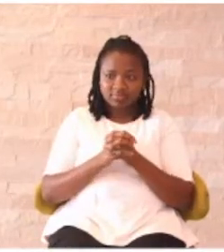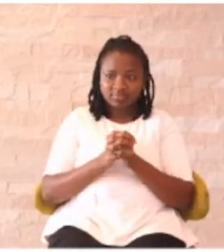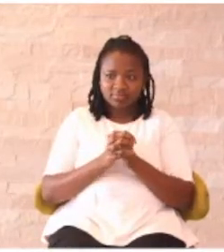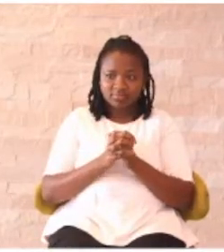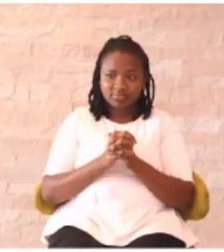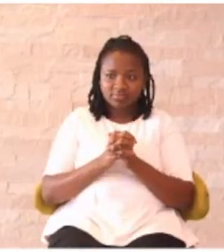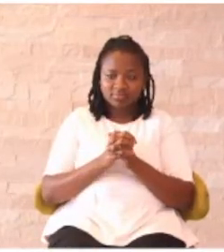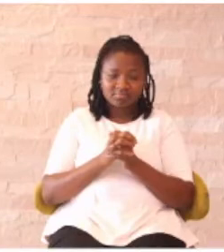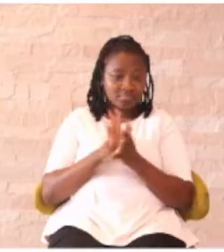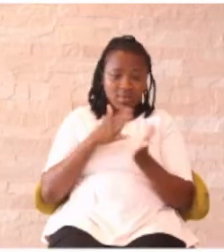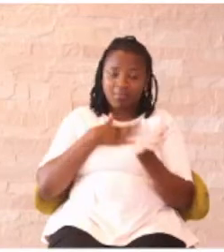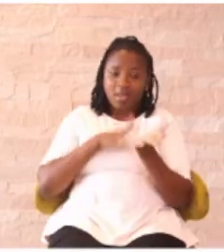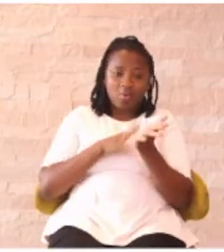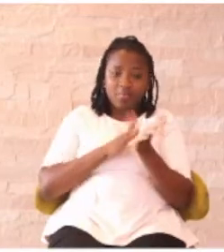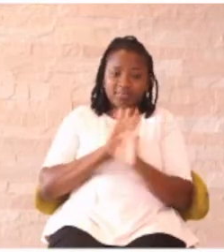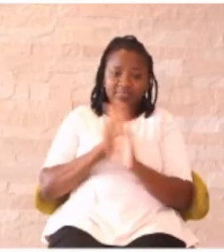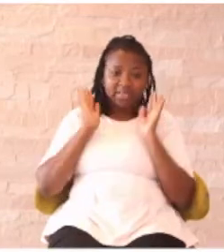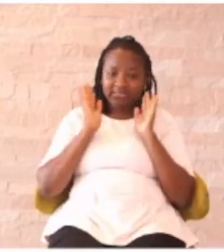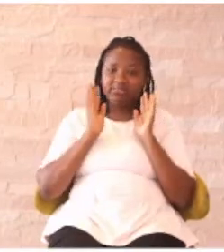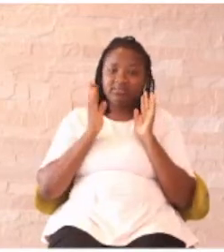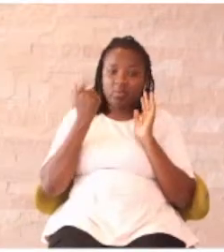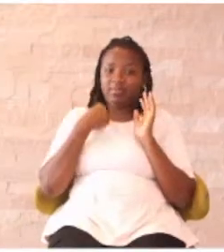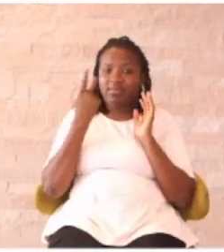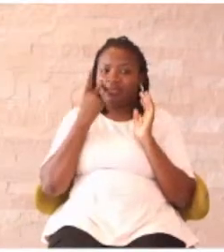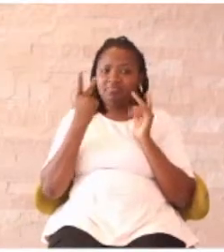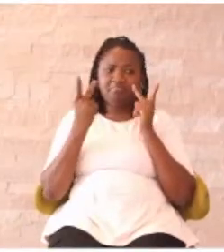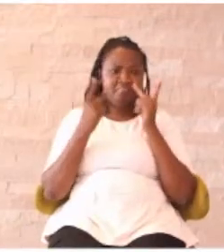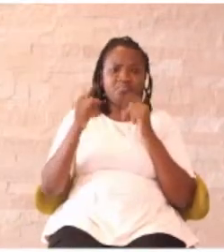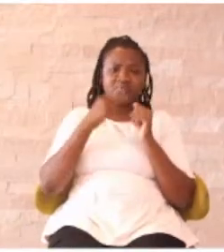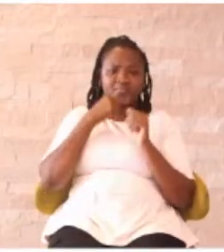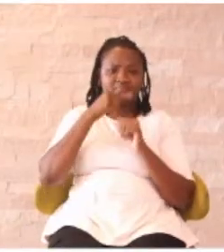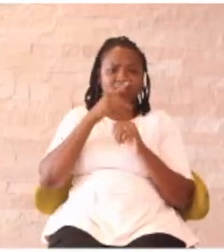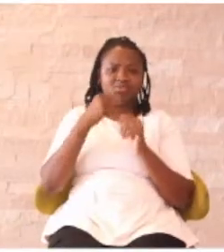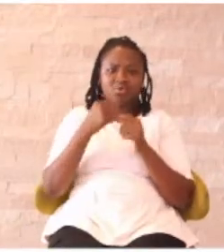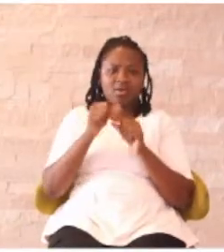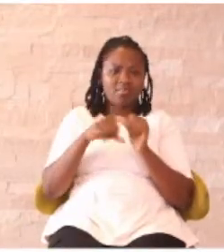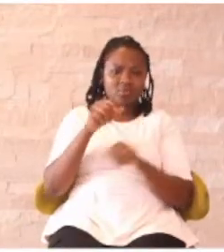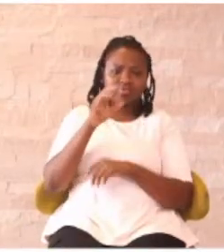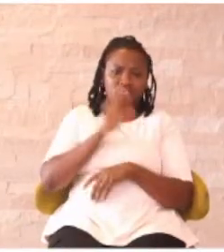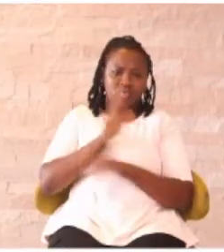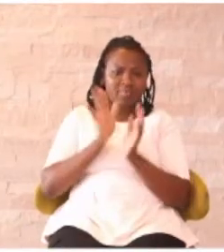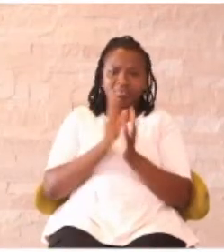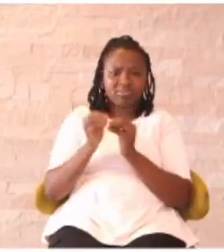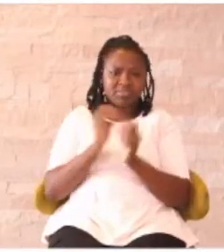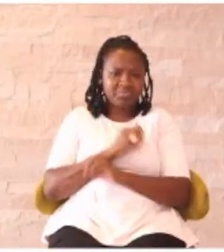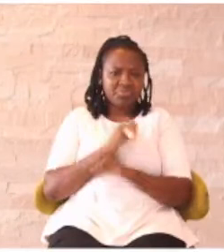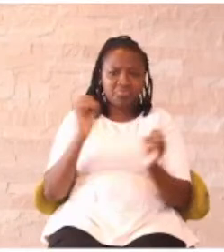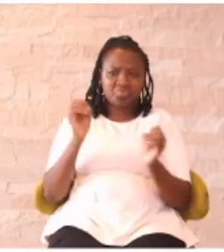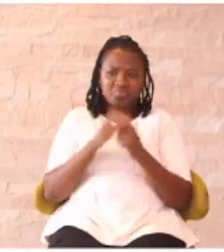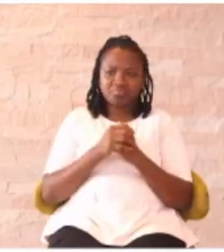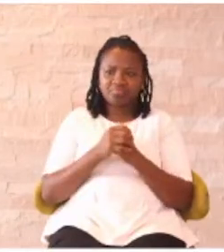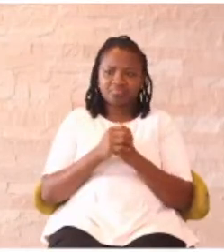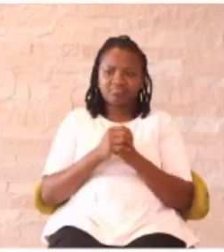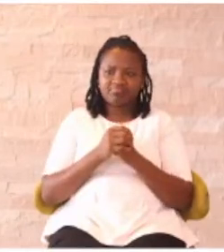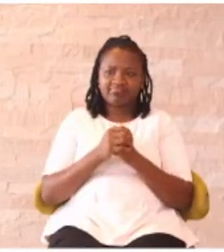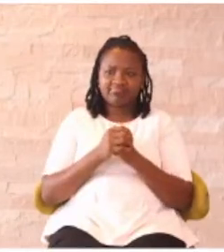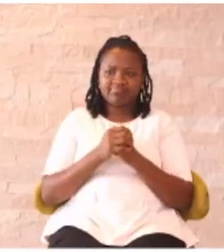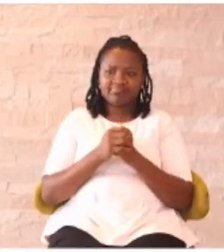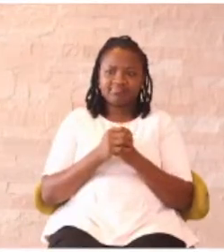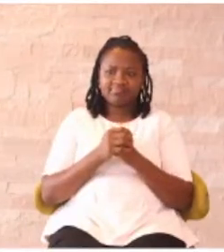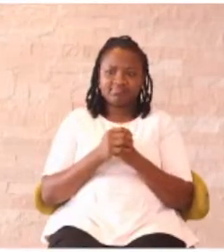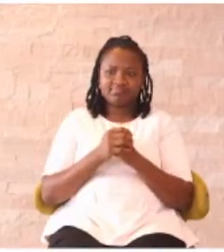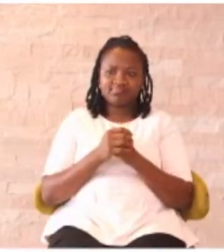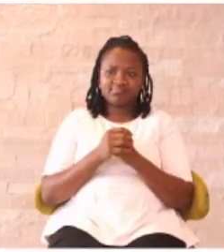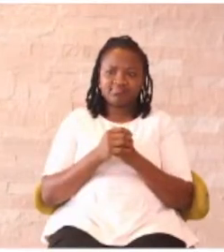So it's just a comment for all, except SWDA, who have got inclusion aspect. I am sorry that I